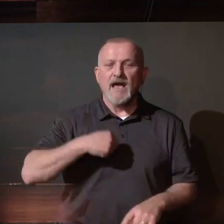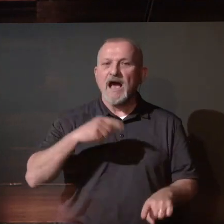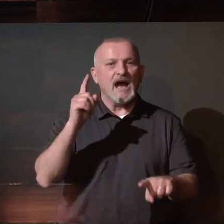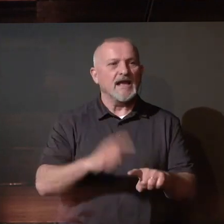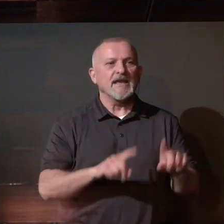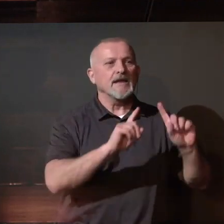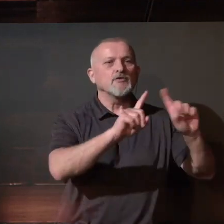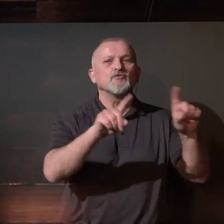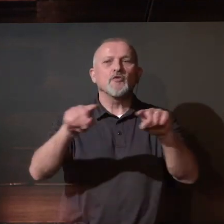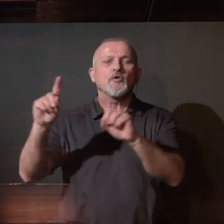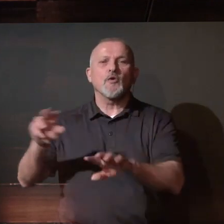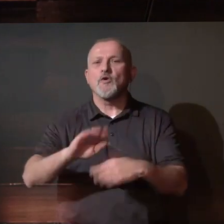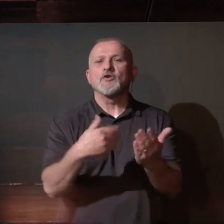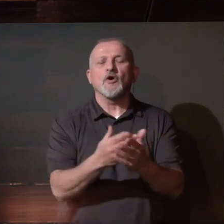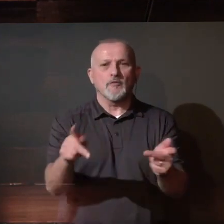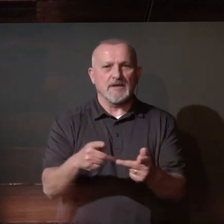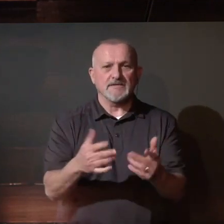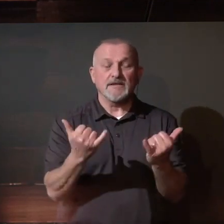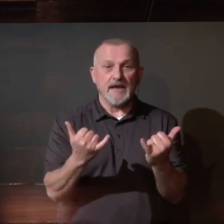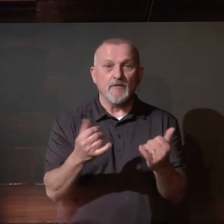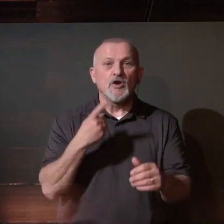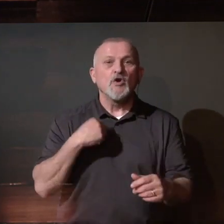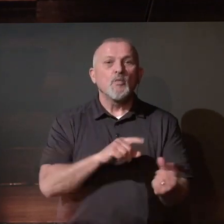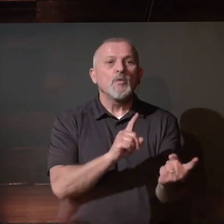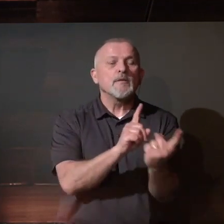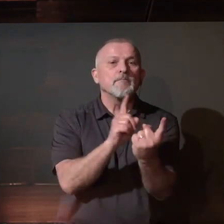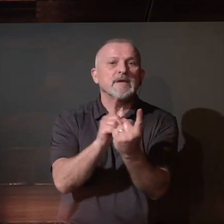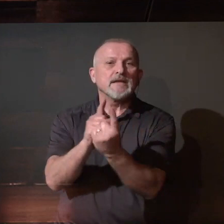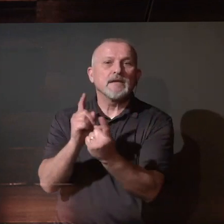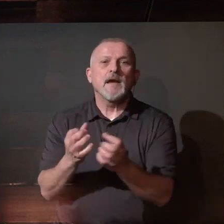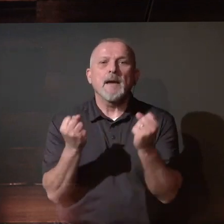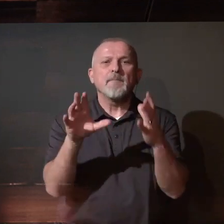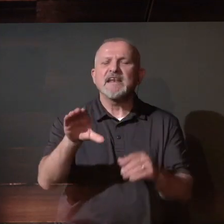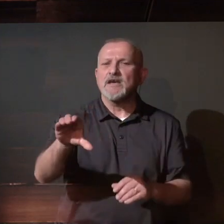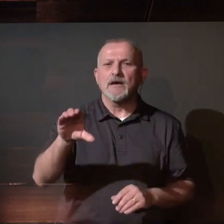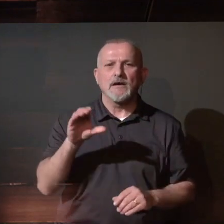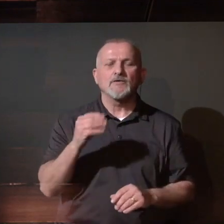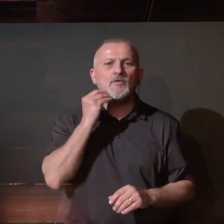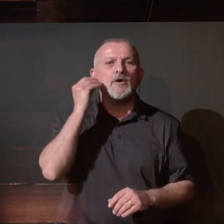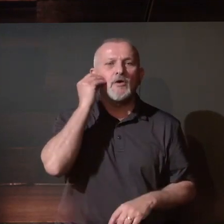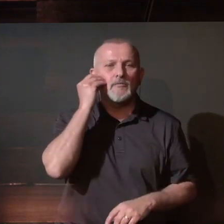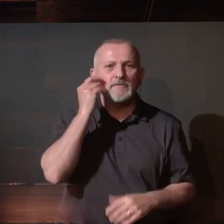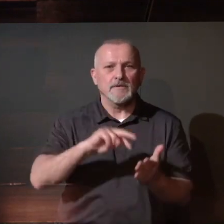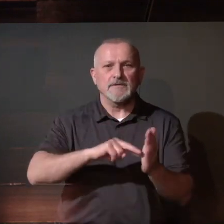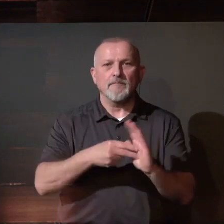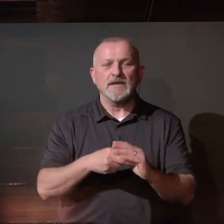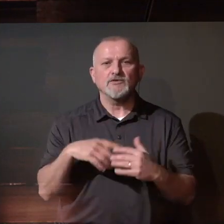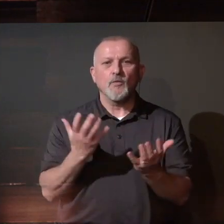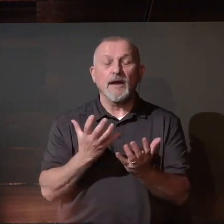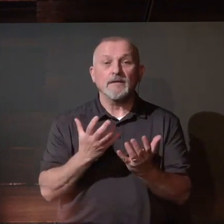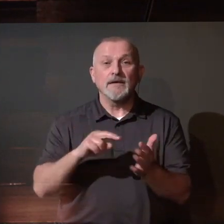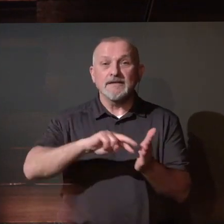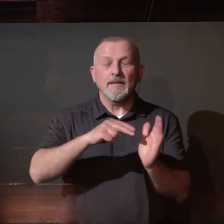places. But right now we're meeting in hundreds of homes. You know what that means? It means